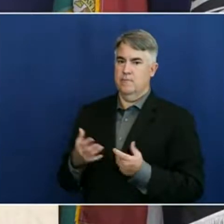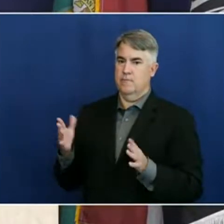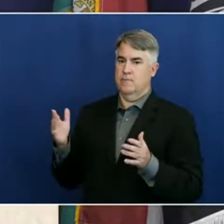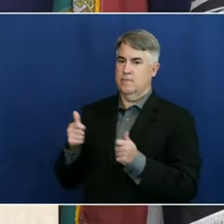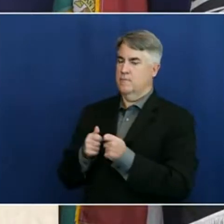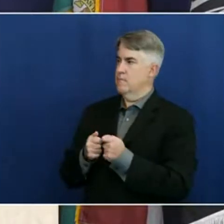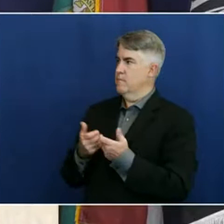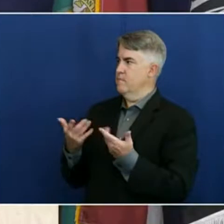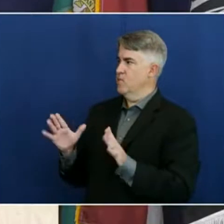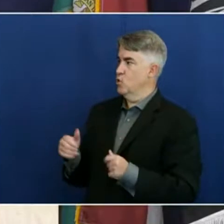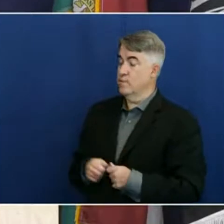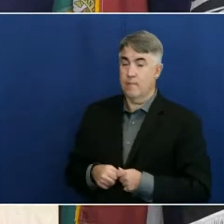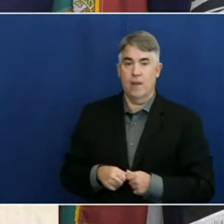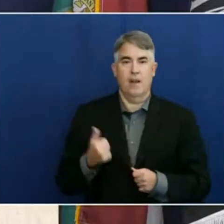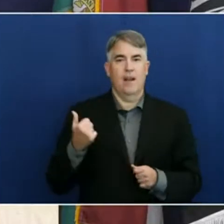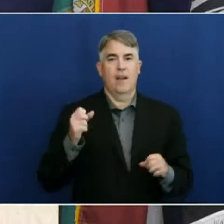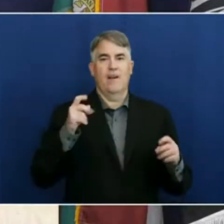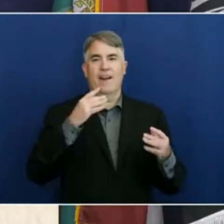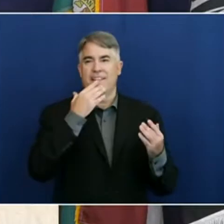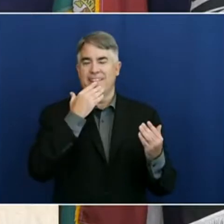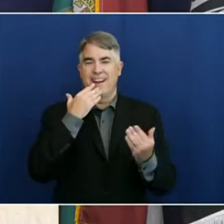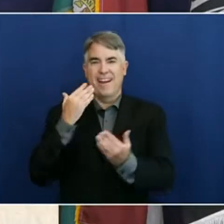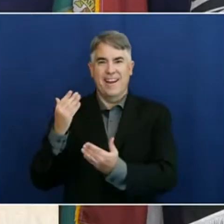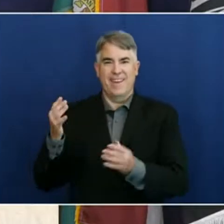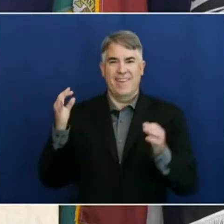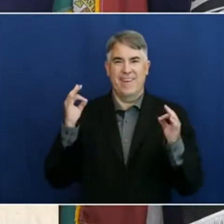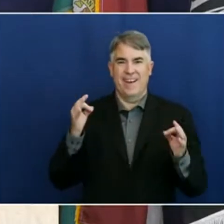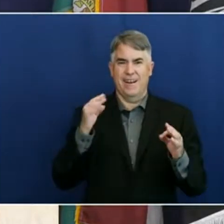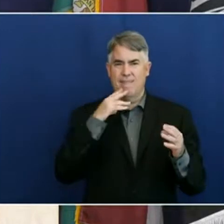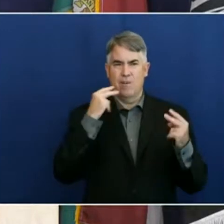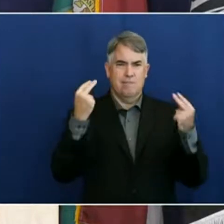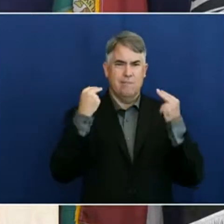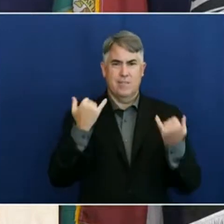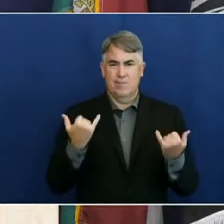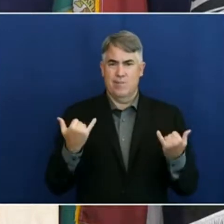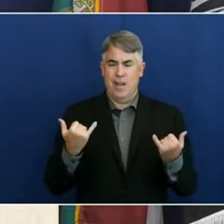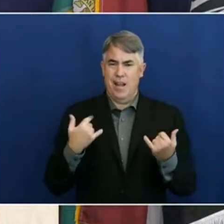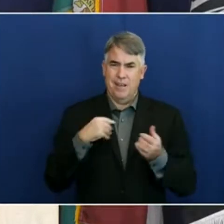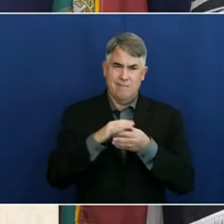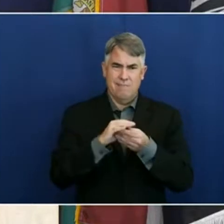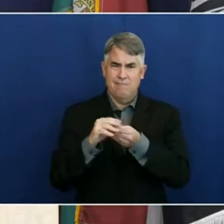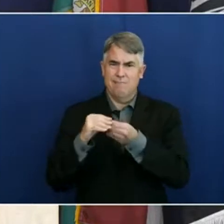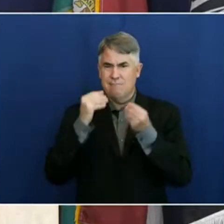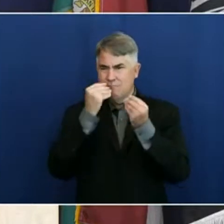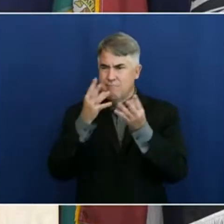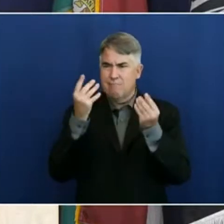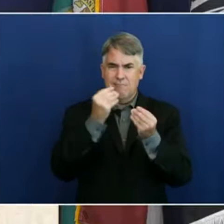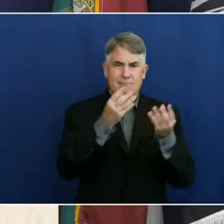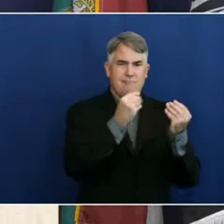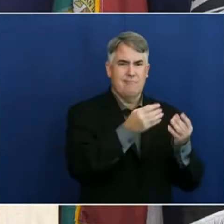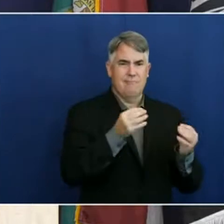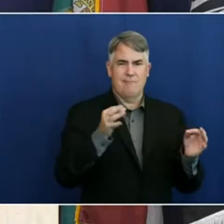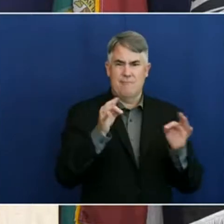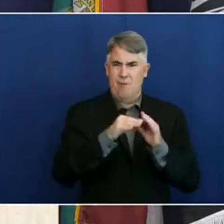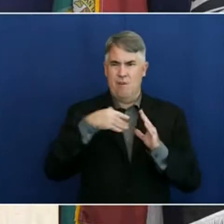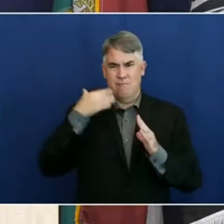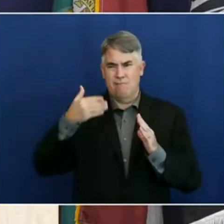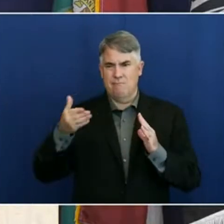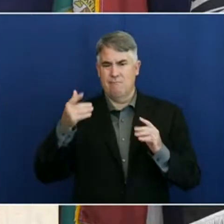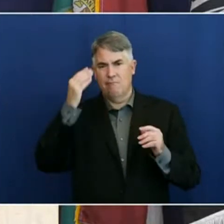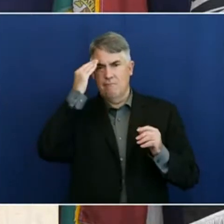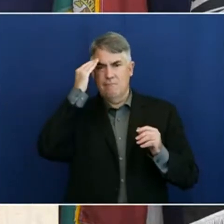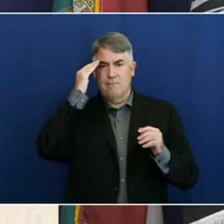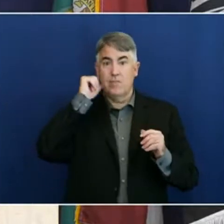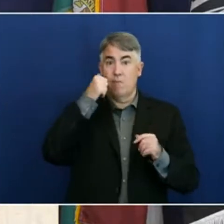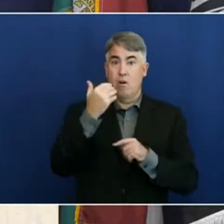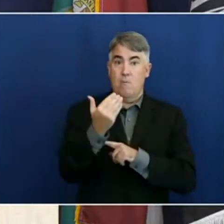All right. Thank you all for tuning in. We will keep you posted. And again, tomorrow we should. I think tomorrow morning we'll put